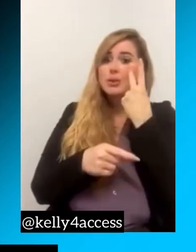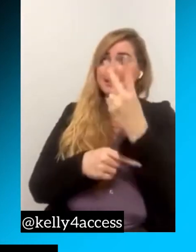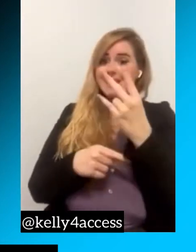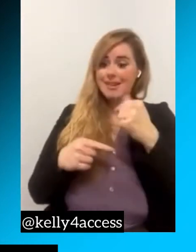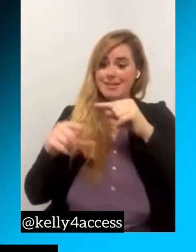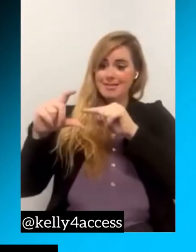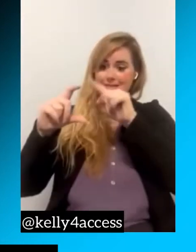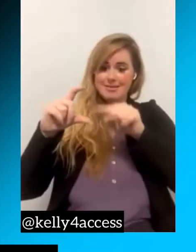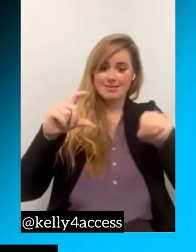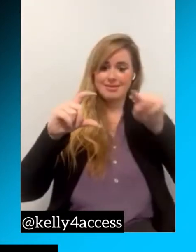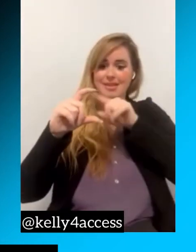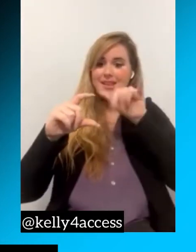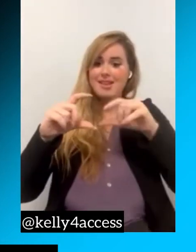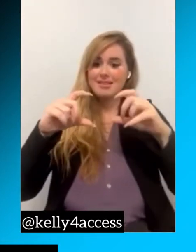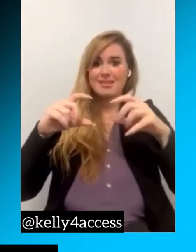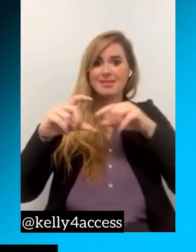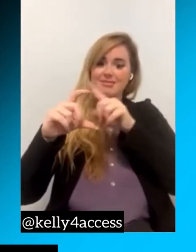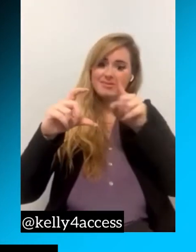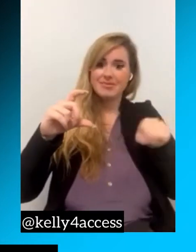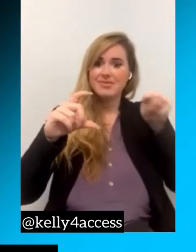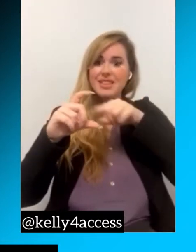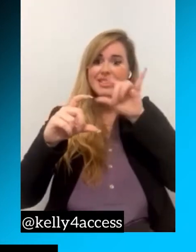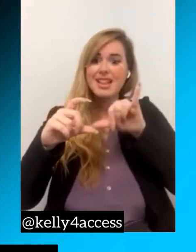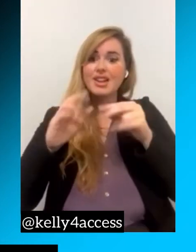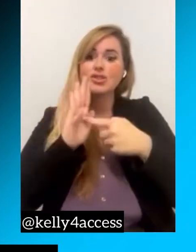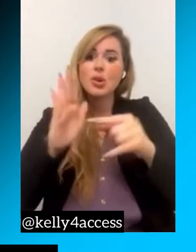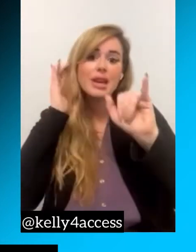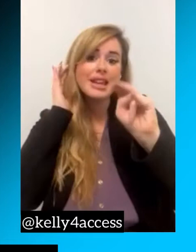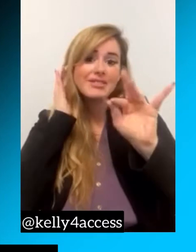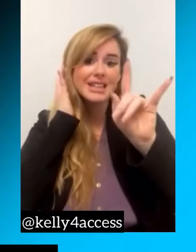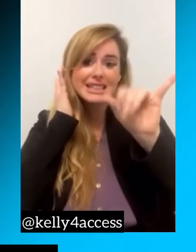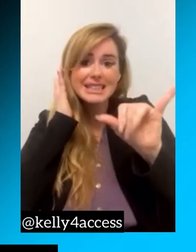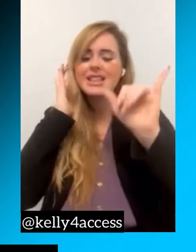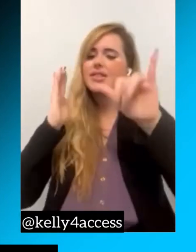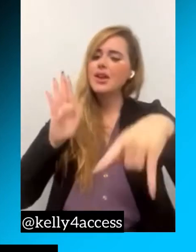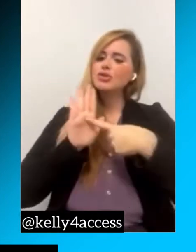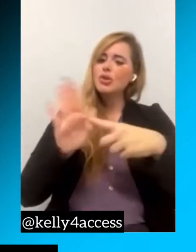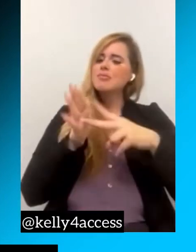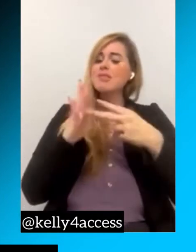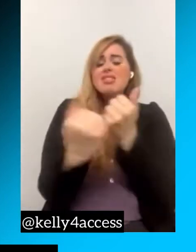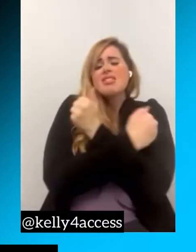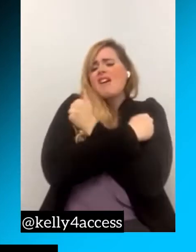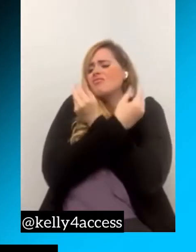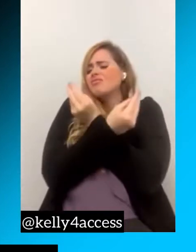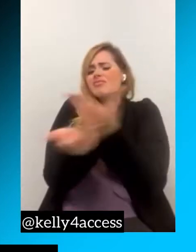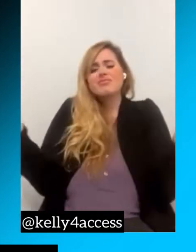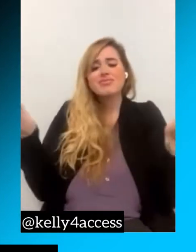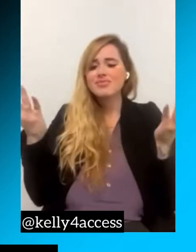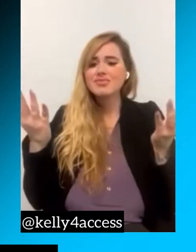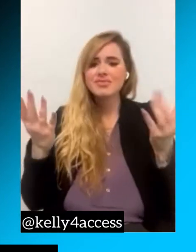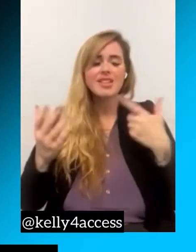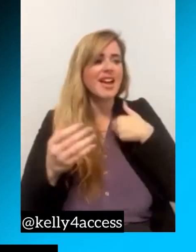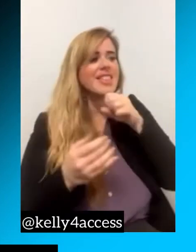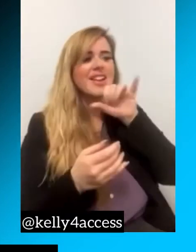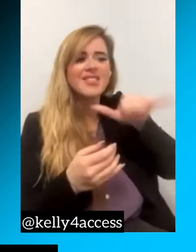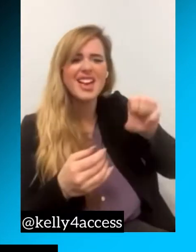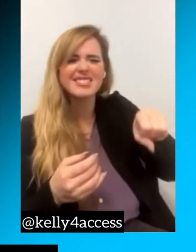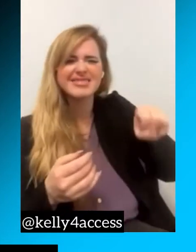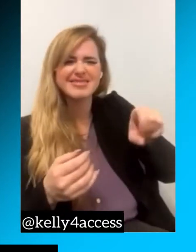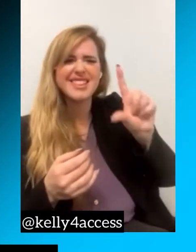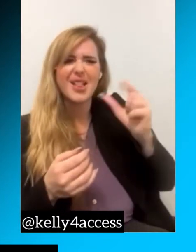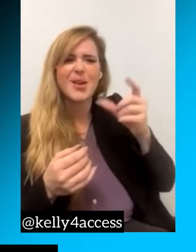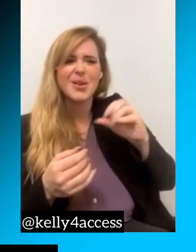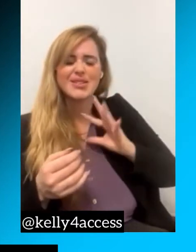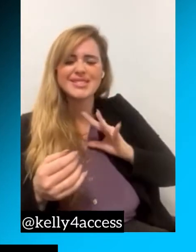me personally. I love icon. Me too. Great logo.